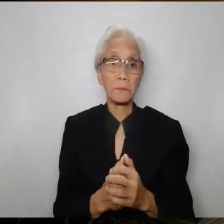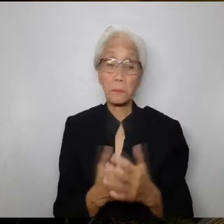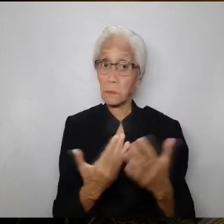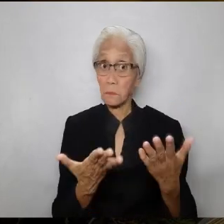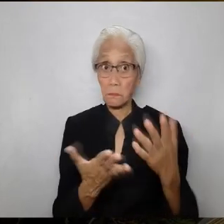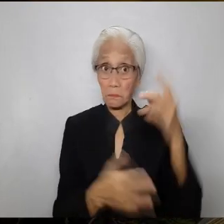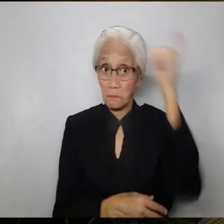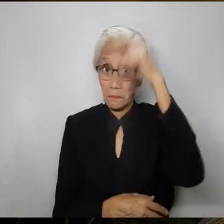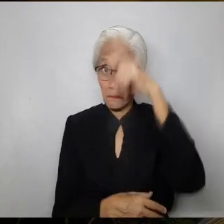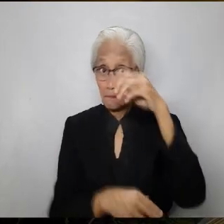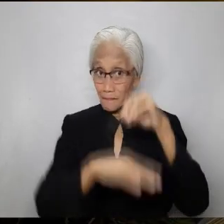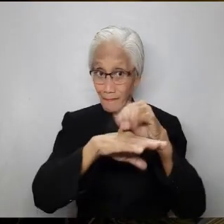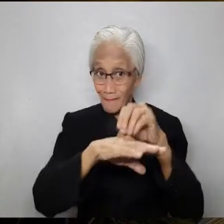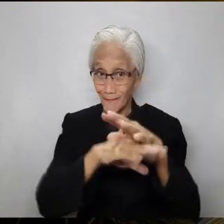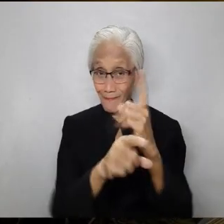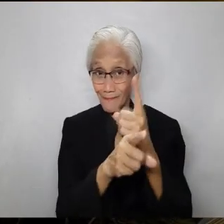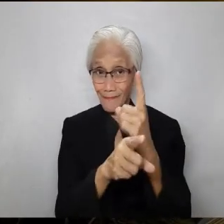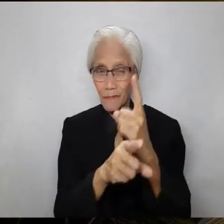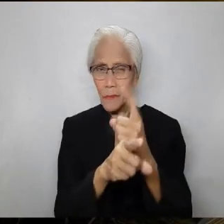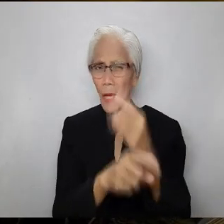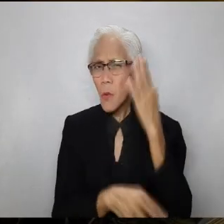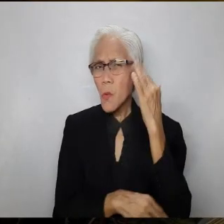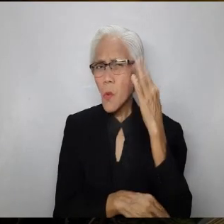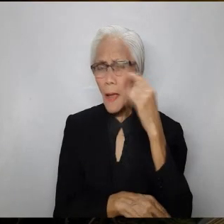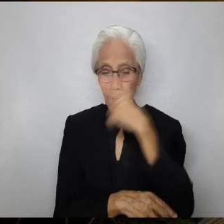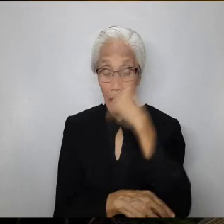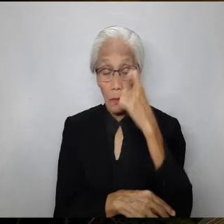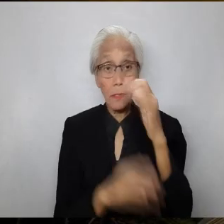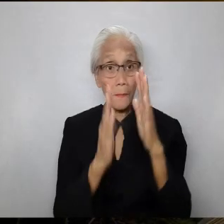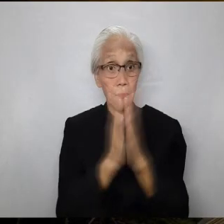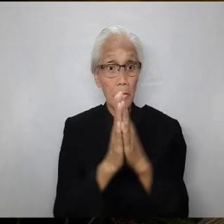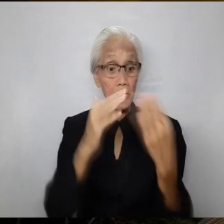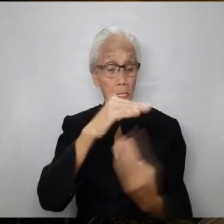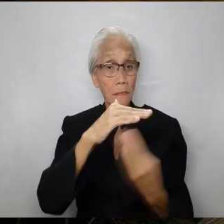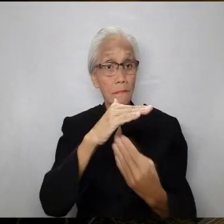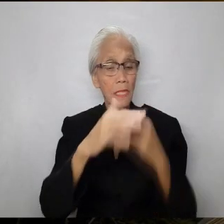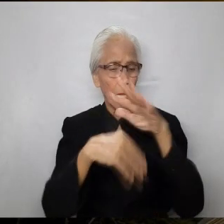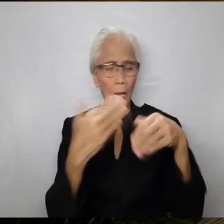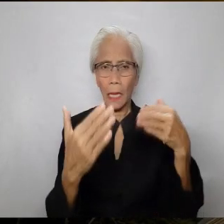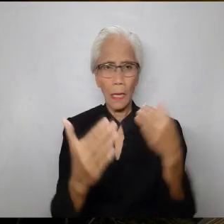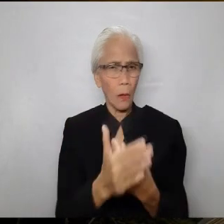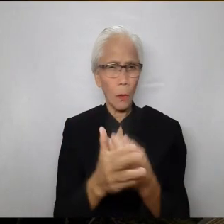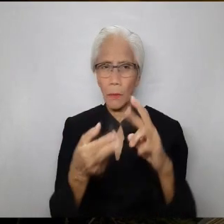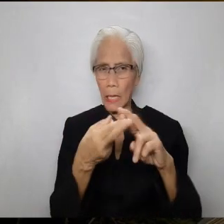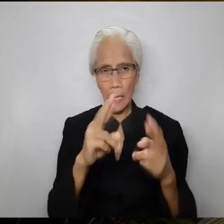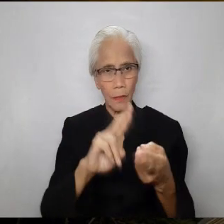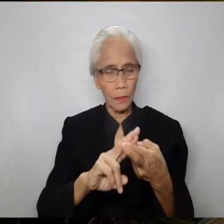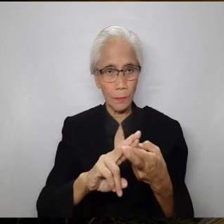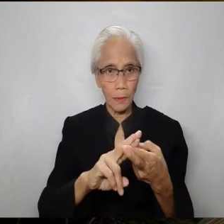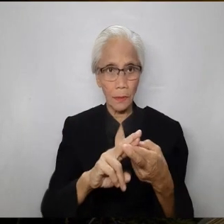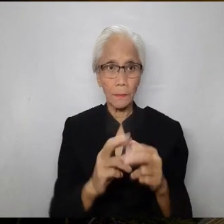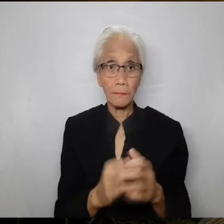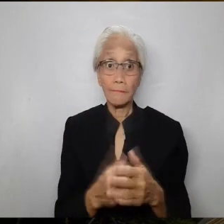lives. A wise advice, don't you think? Why? Because prayer is basic in